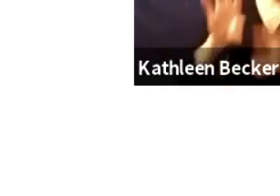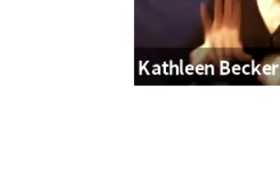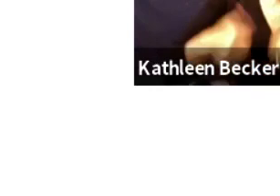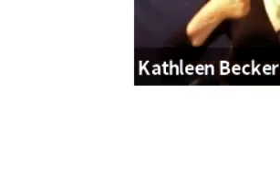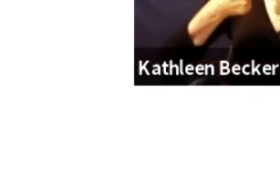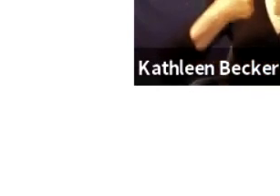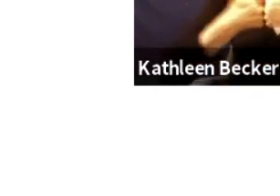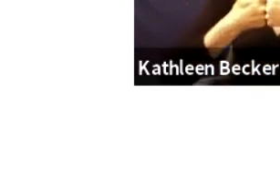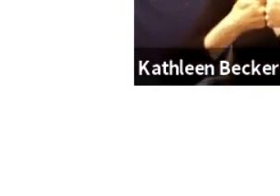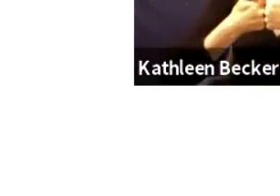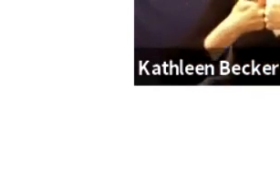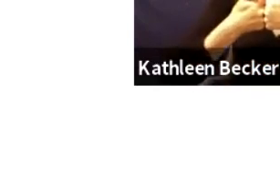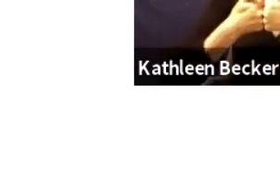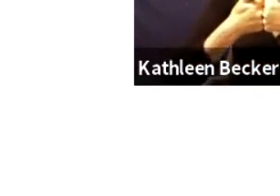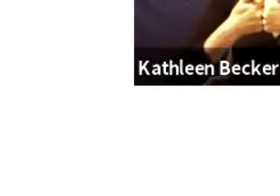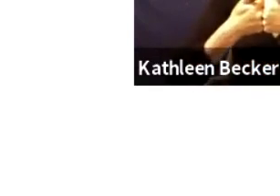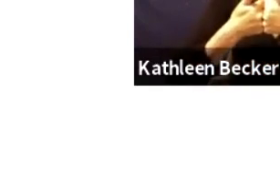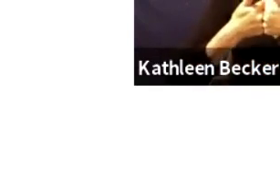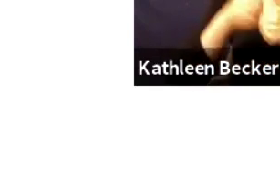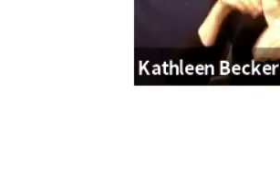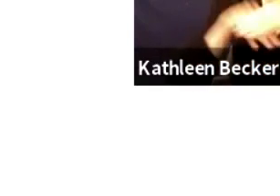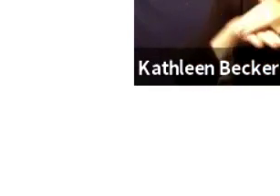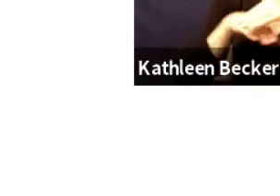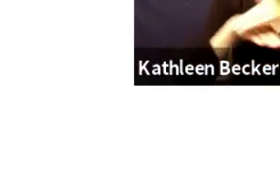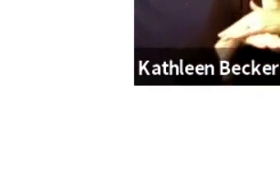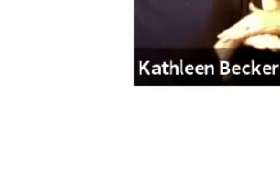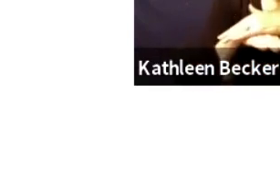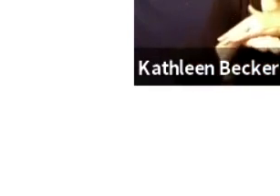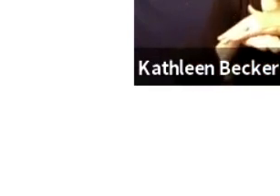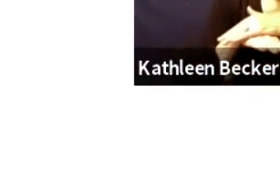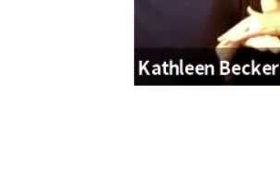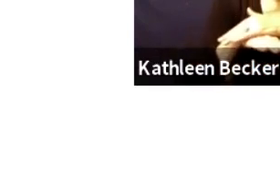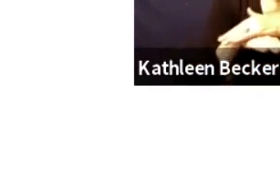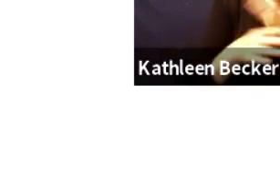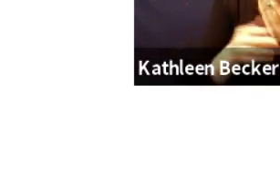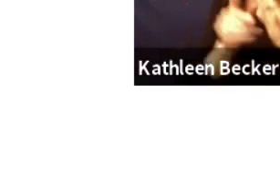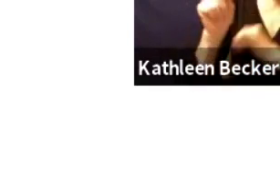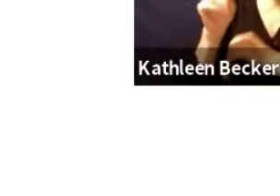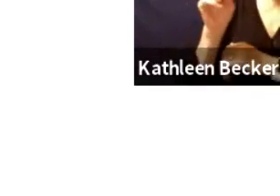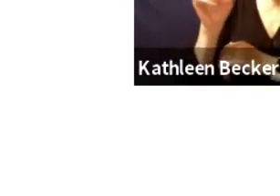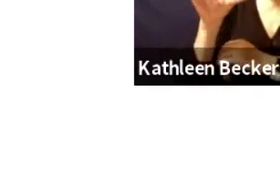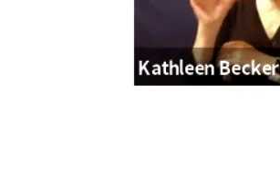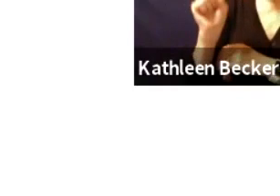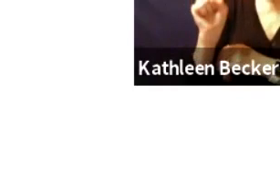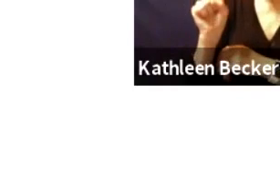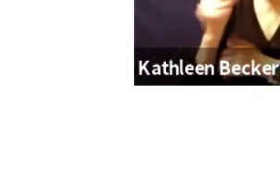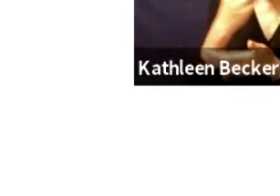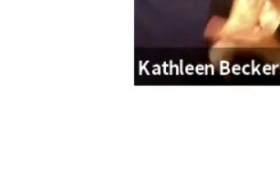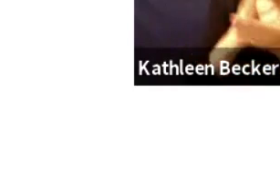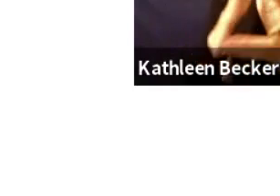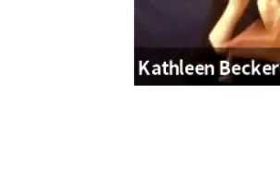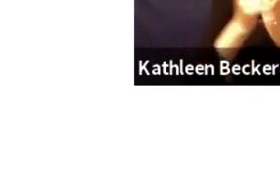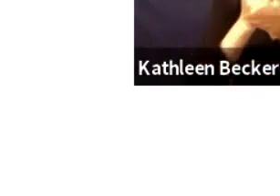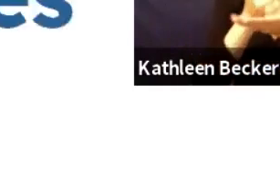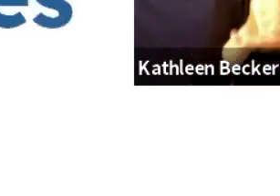challenges with accessing the tools, some of these will help.